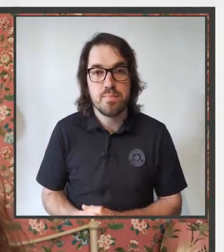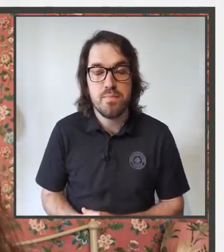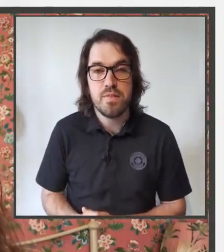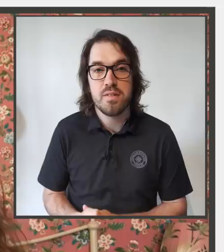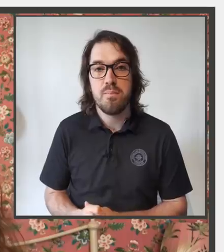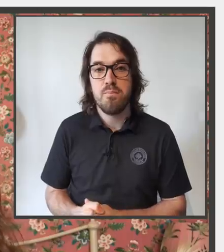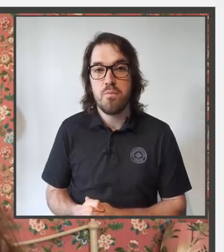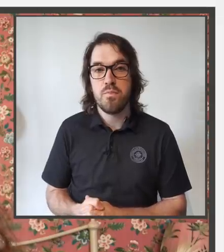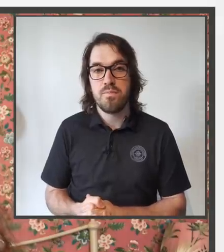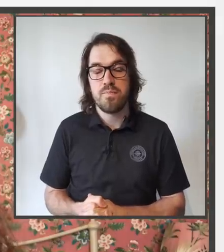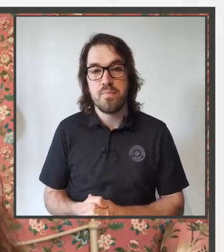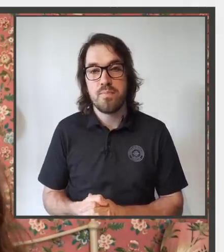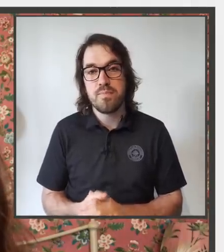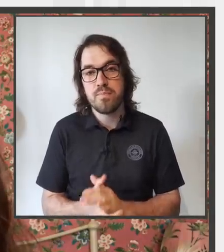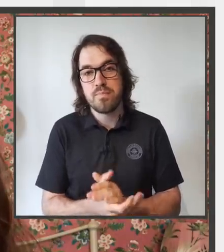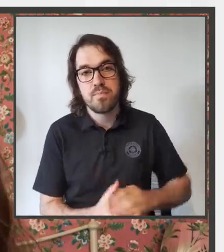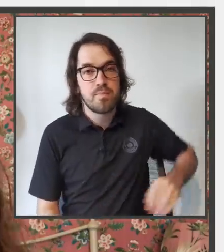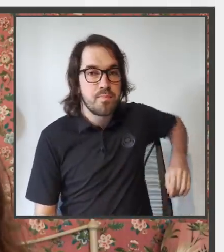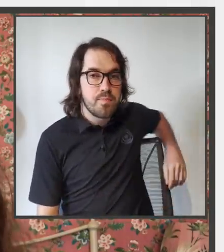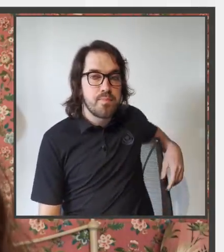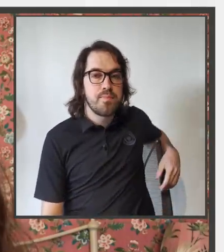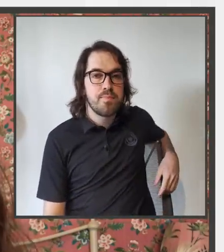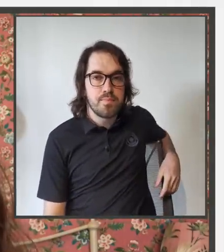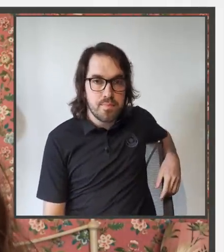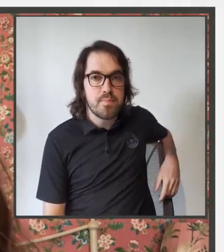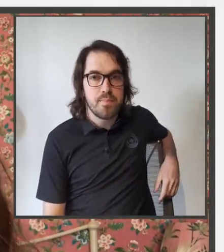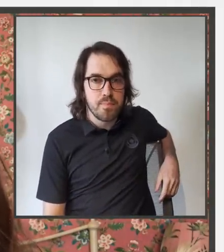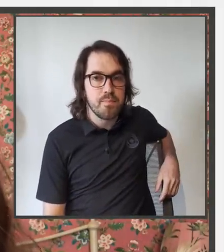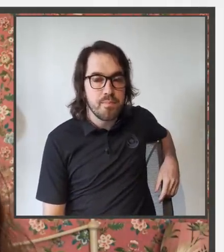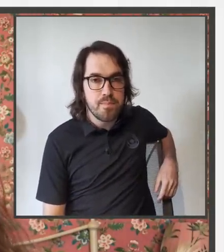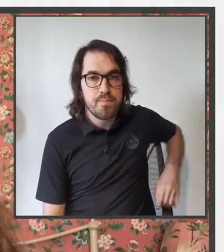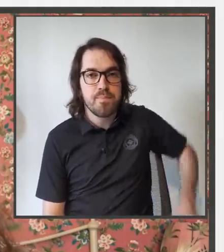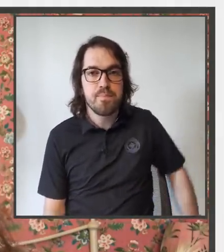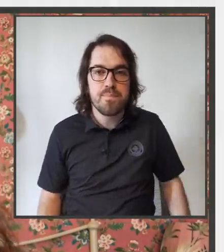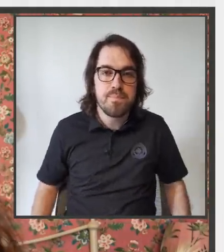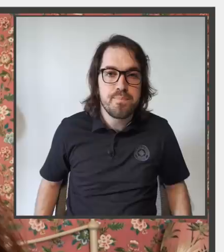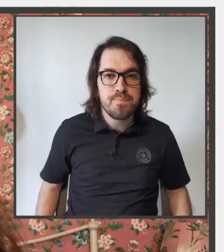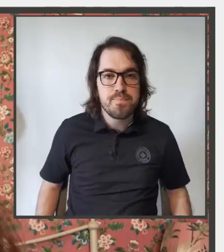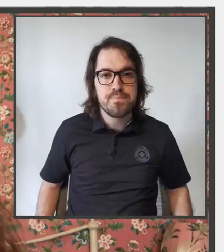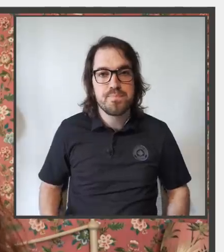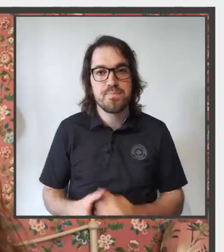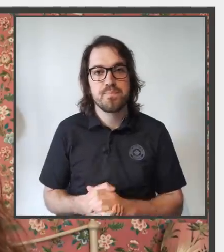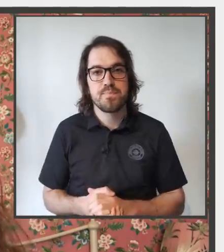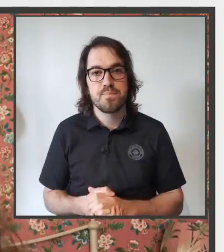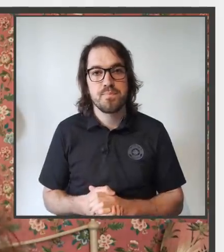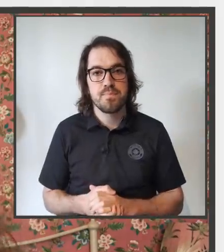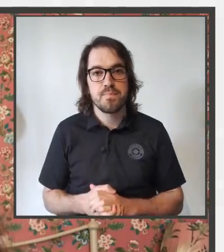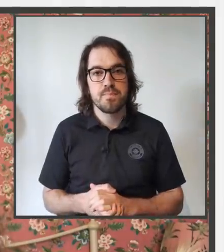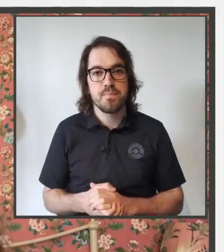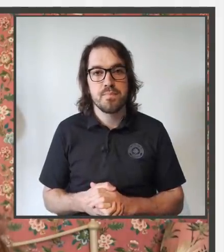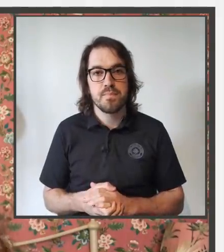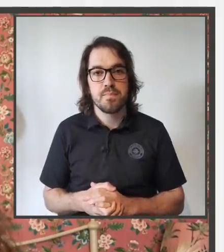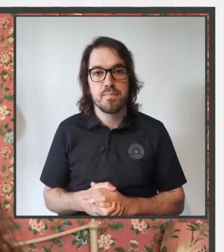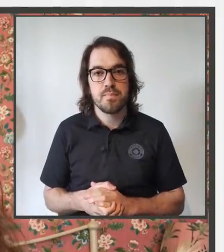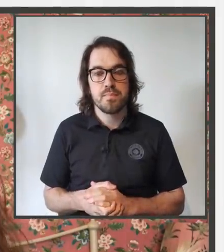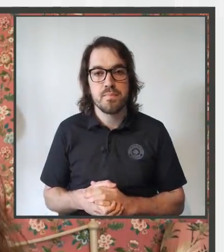won't move. And this is really common, a common way of using the word budge. So you've got that bottle of tomato ketchup, Tom.